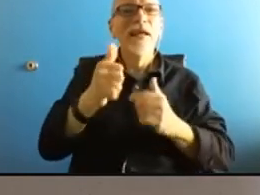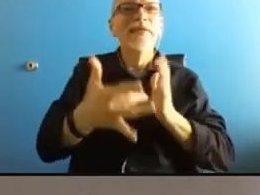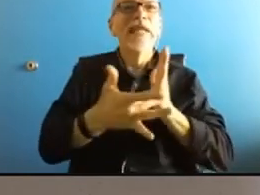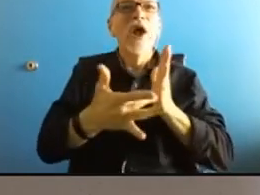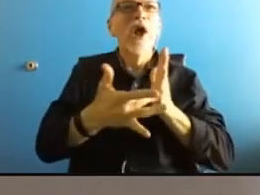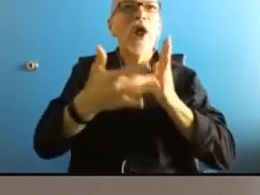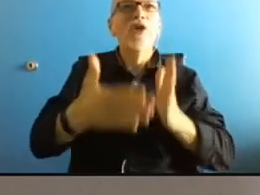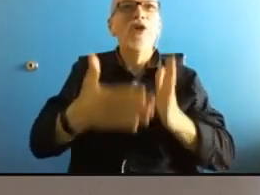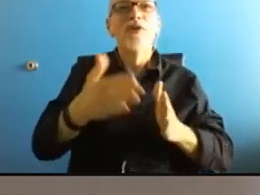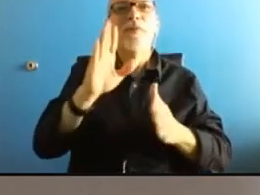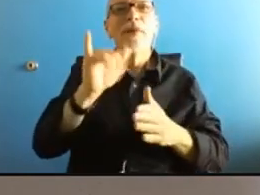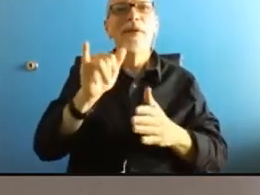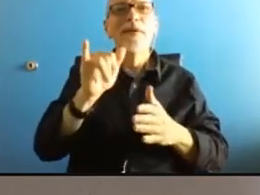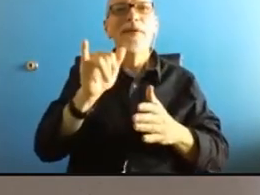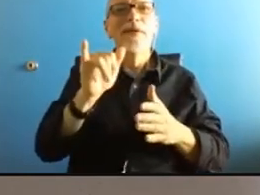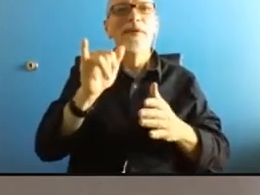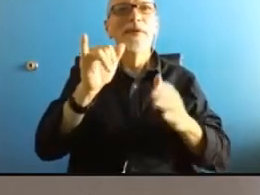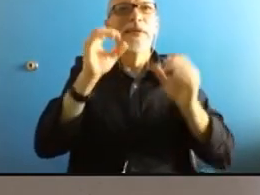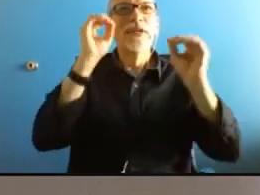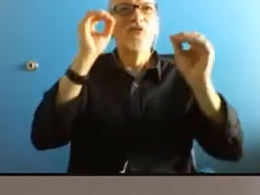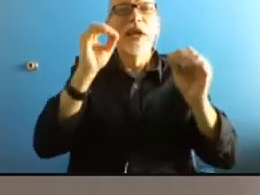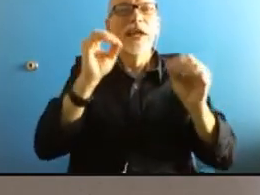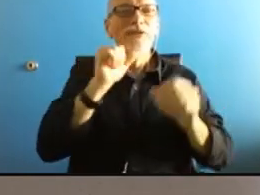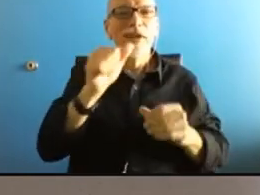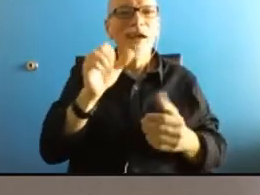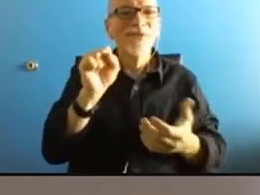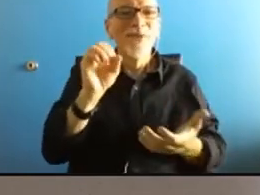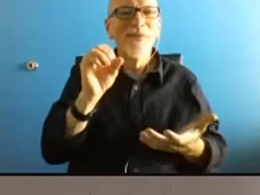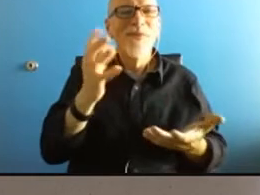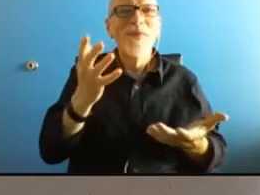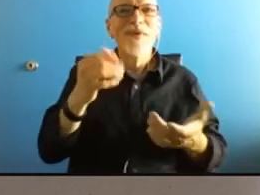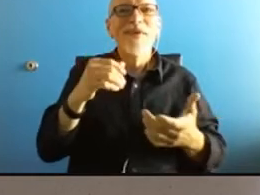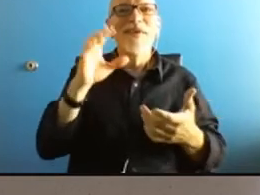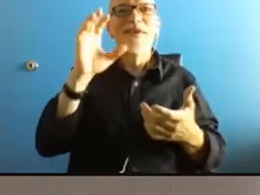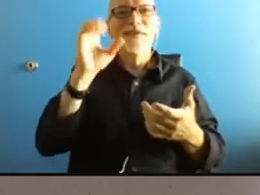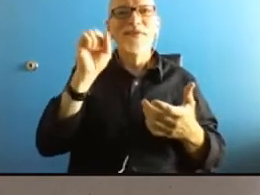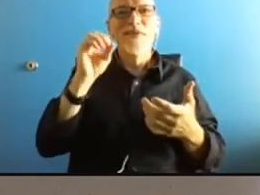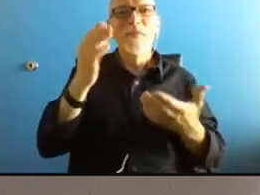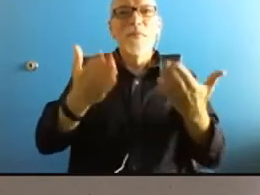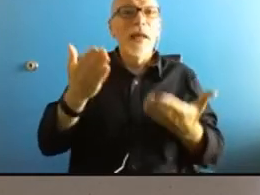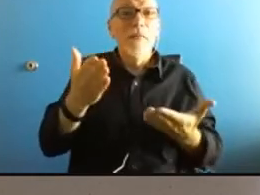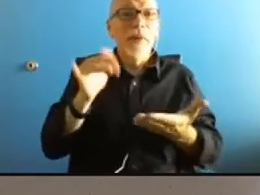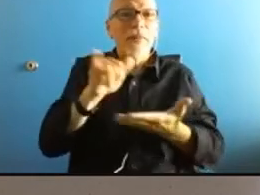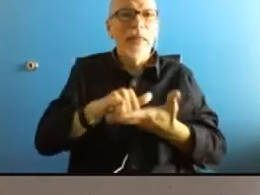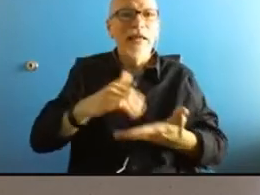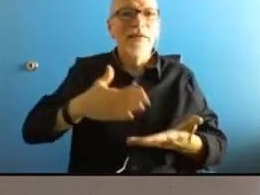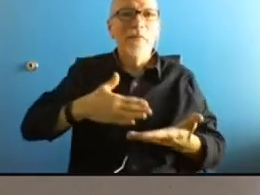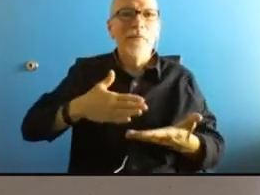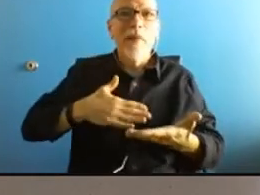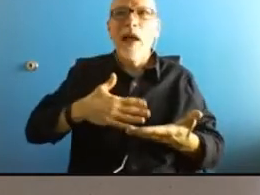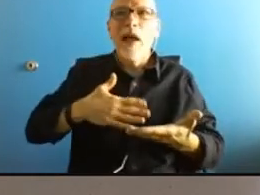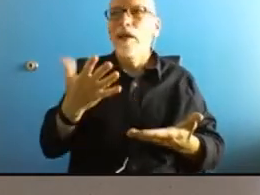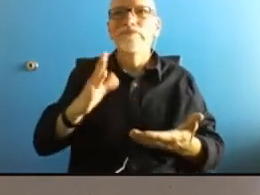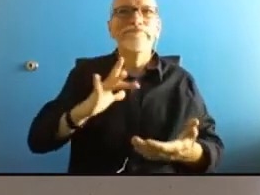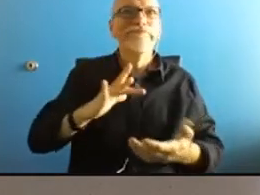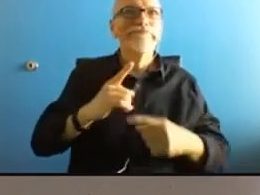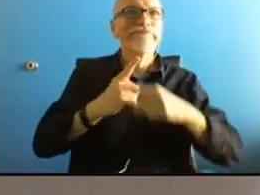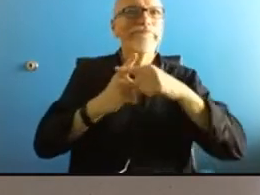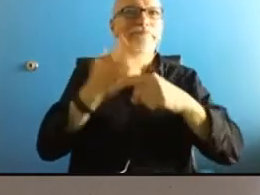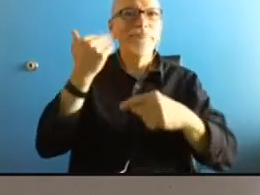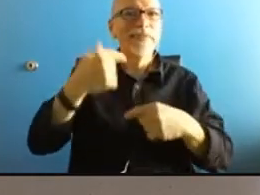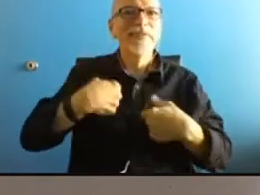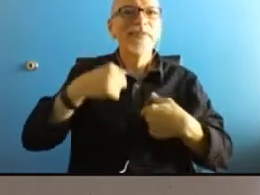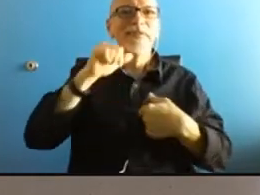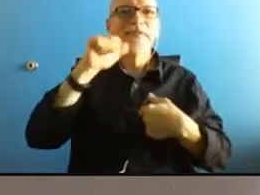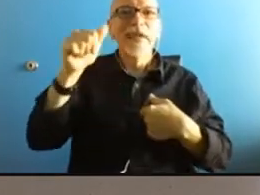by education. So so maybe that has been my virtue, is that I've not been